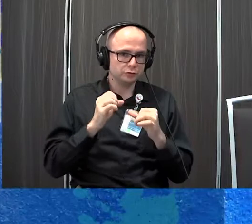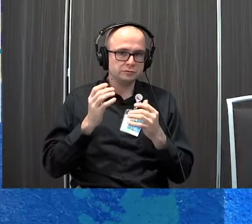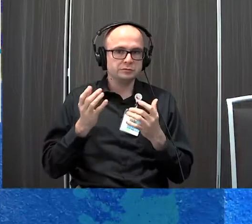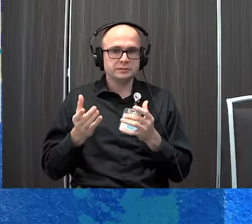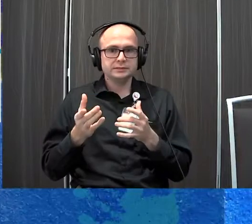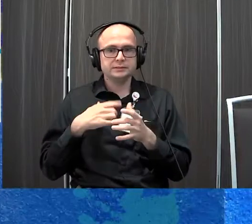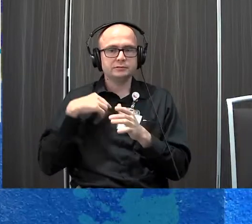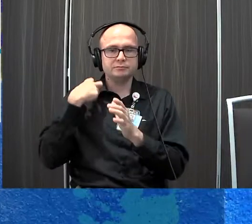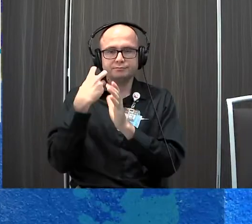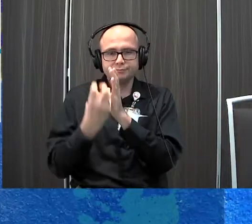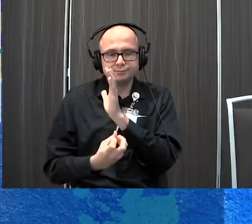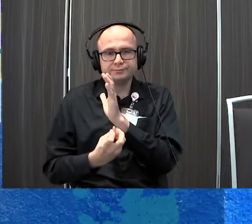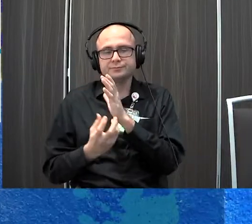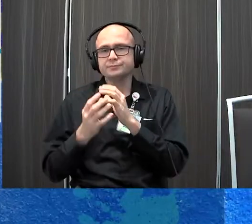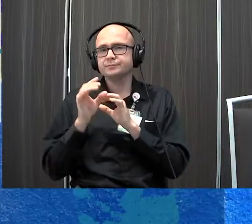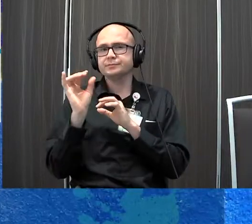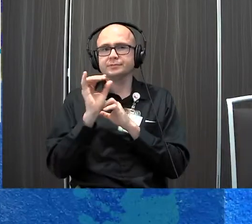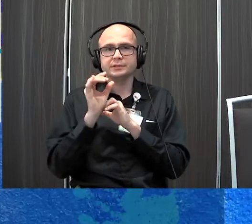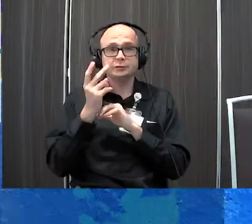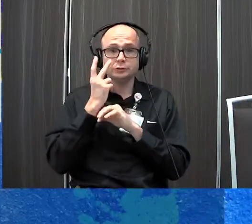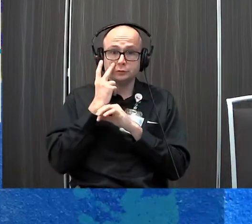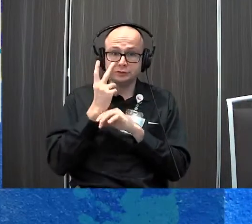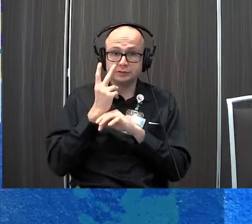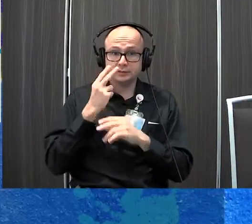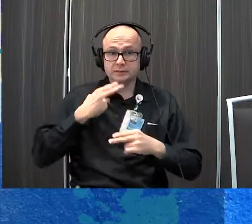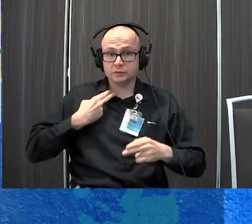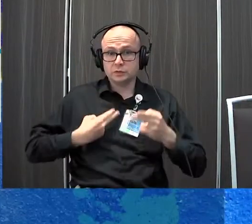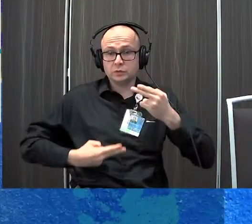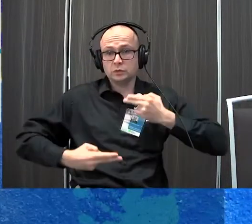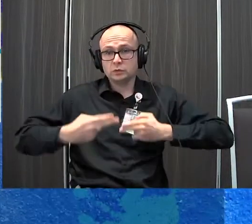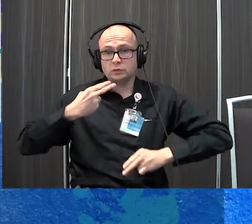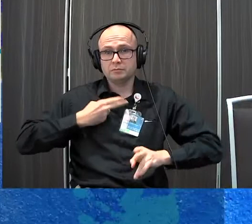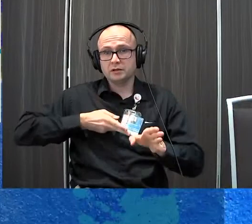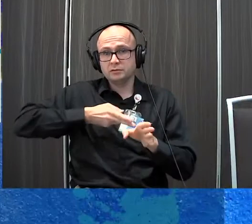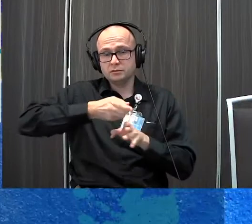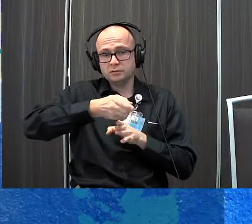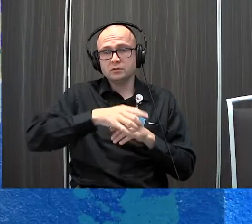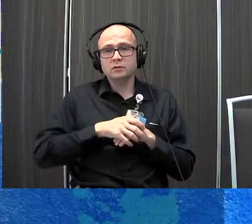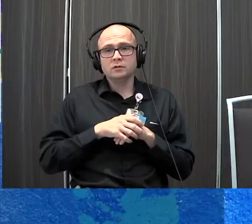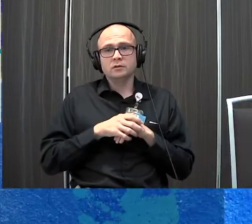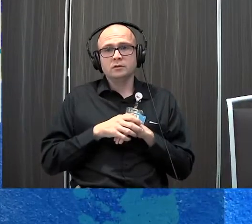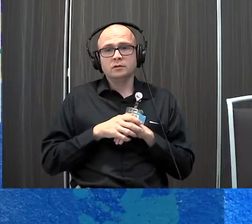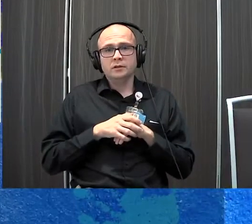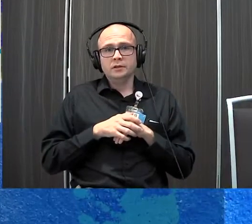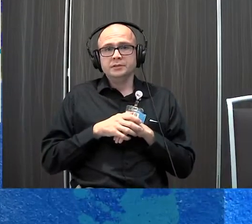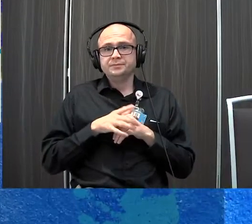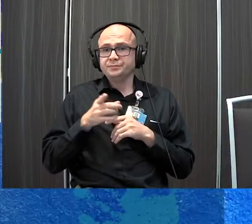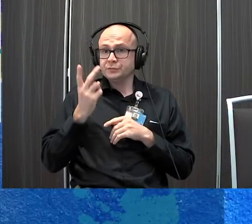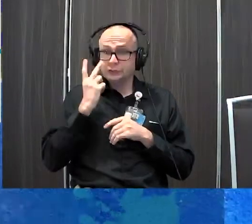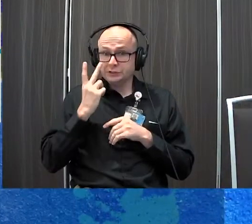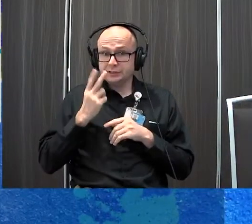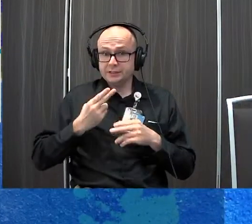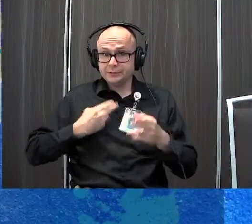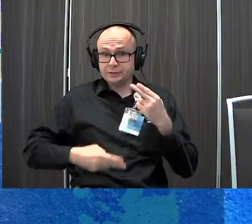drilling a little deeper in terms of whether you see an endocrine specialist. So the question is, do you see an